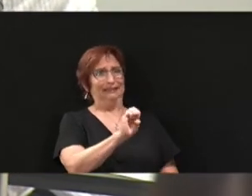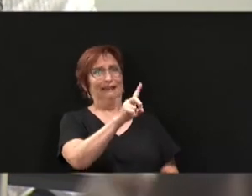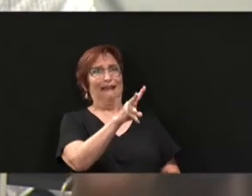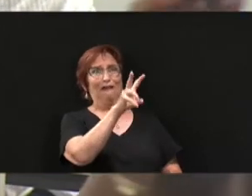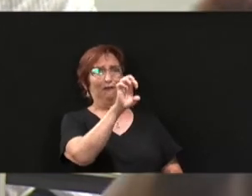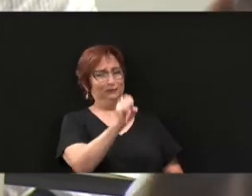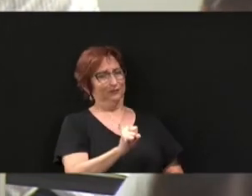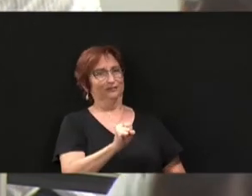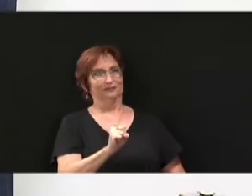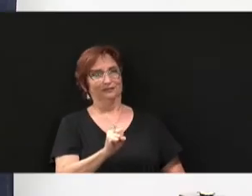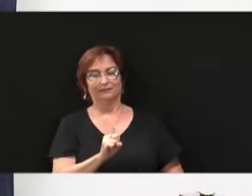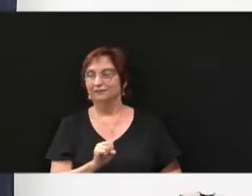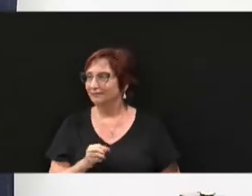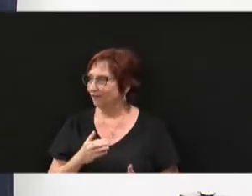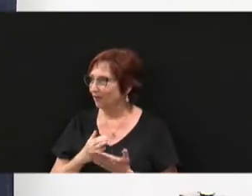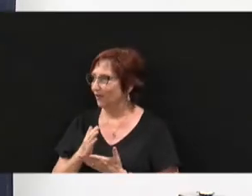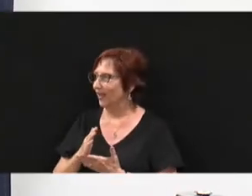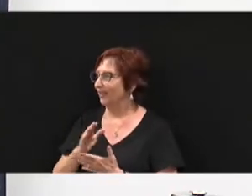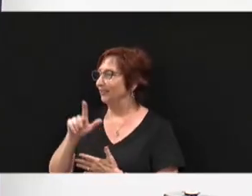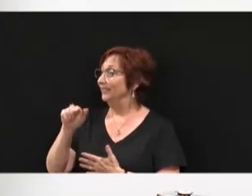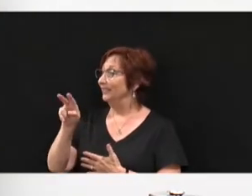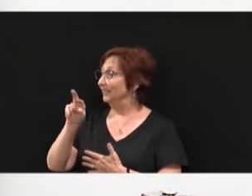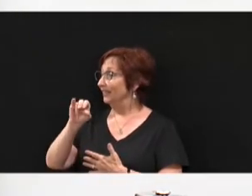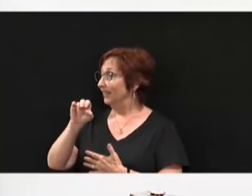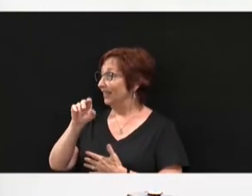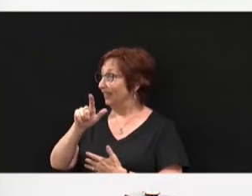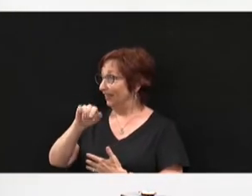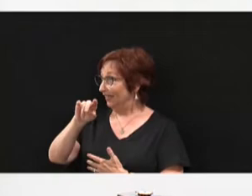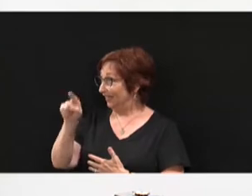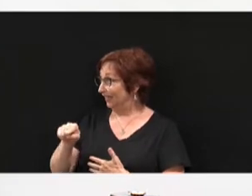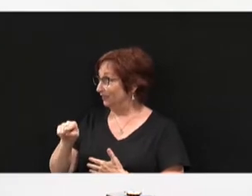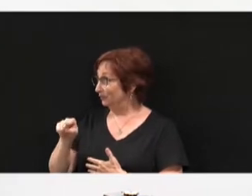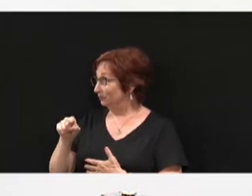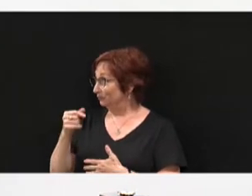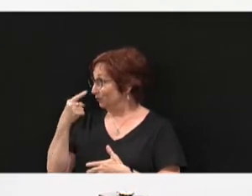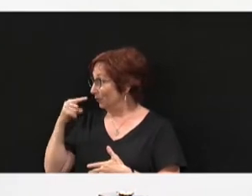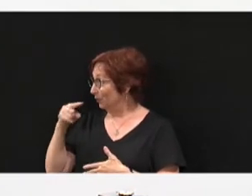right, Liz, could I get you to read the next page, please?